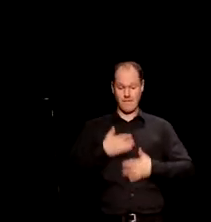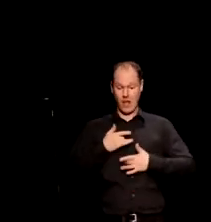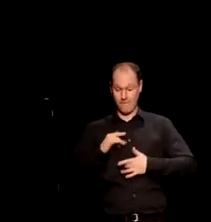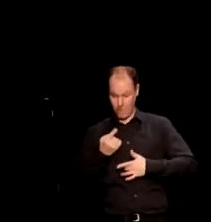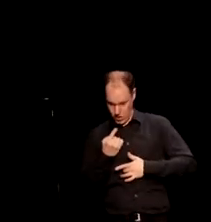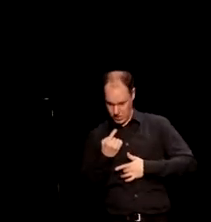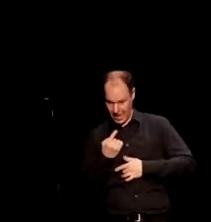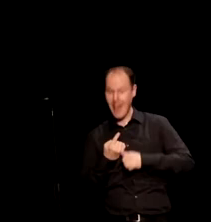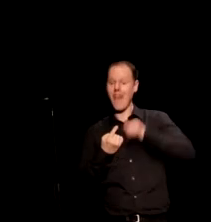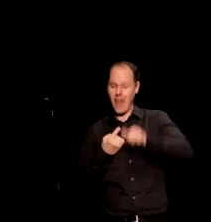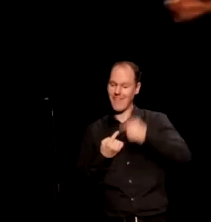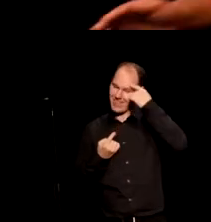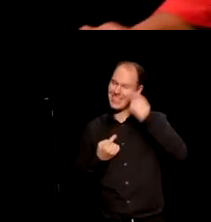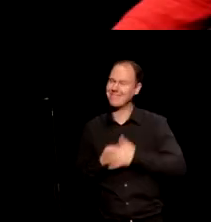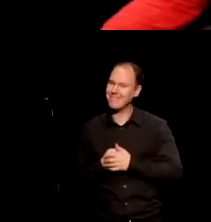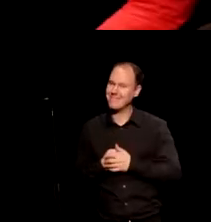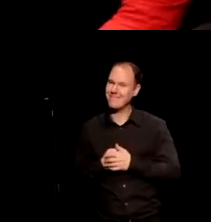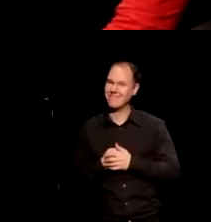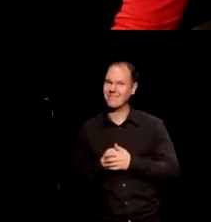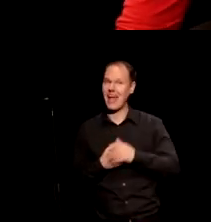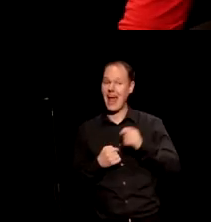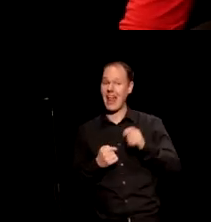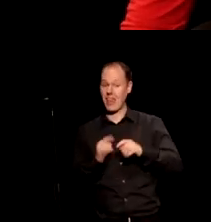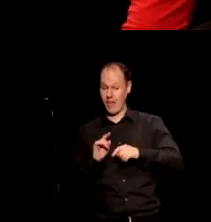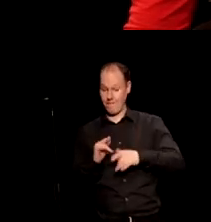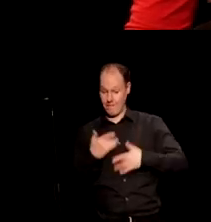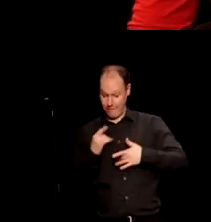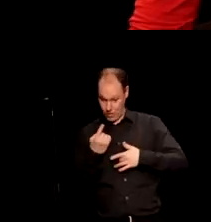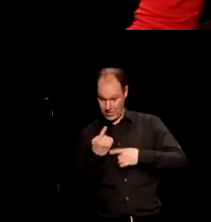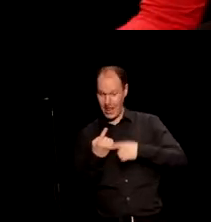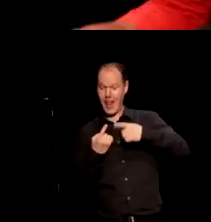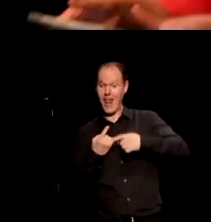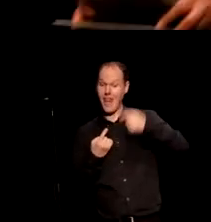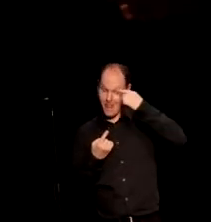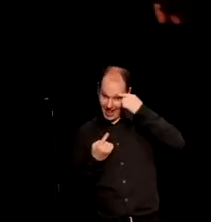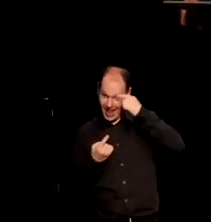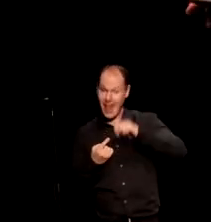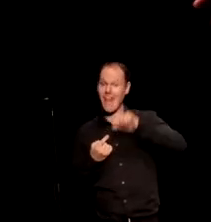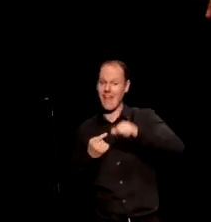it, and think about it. Think about it before you find out.